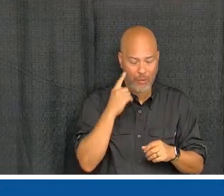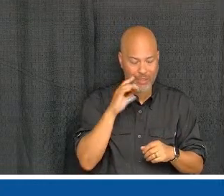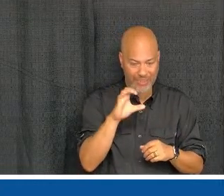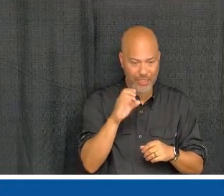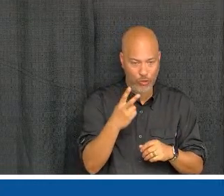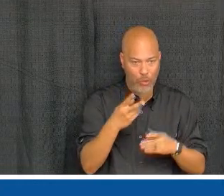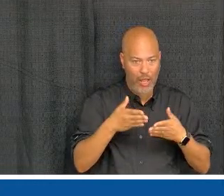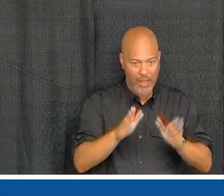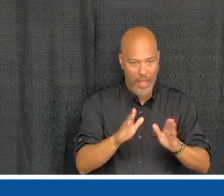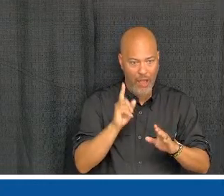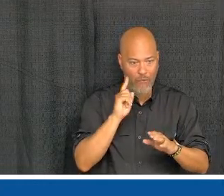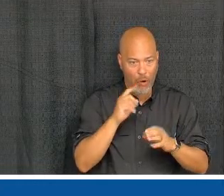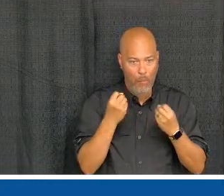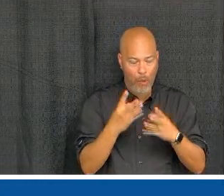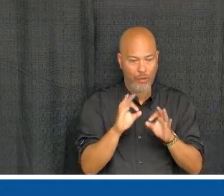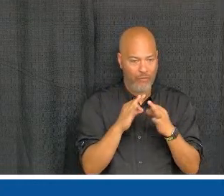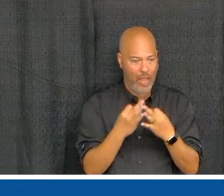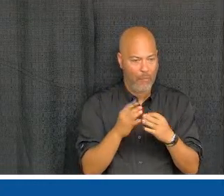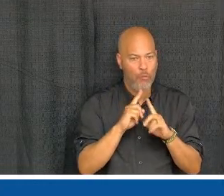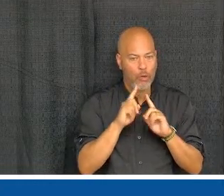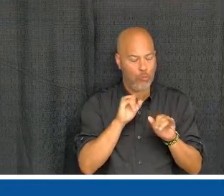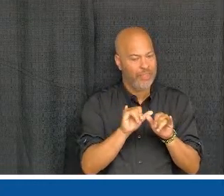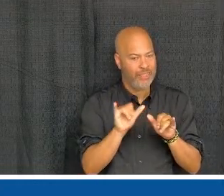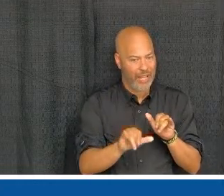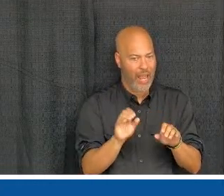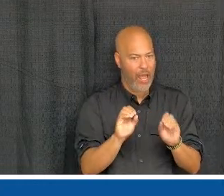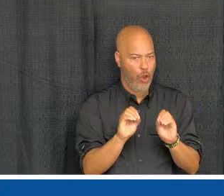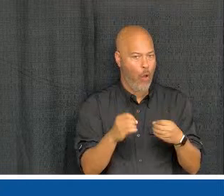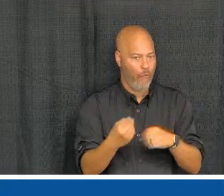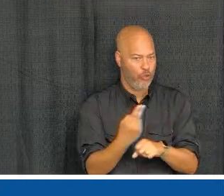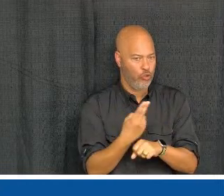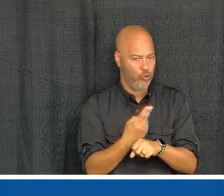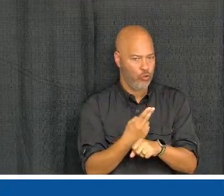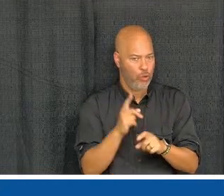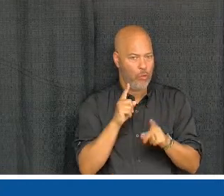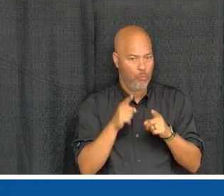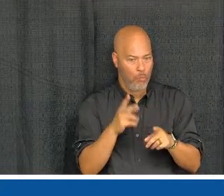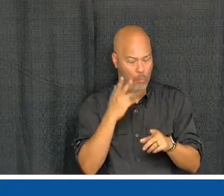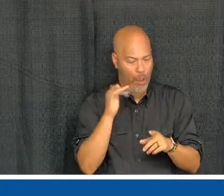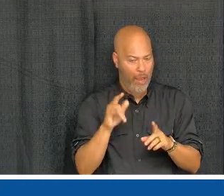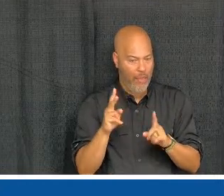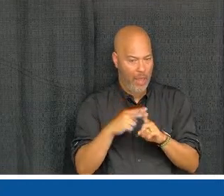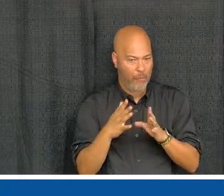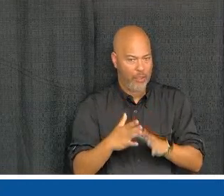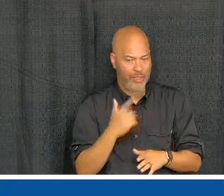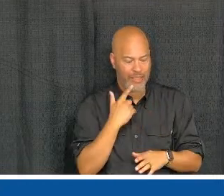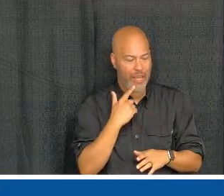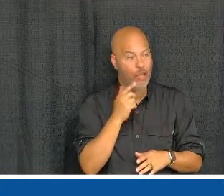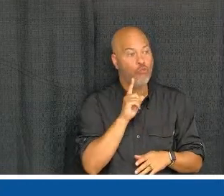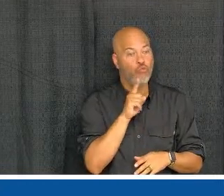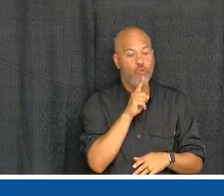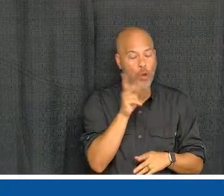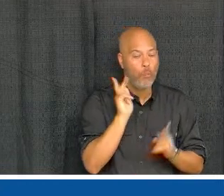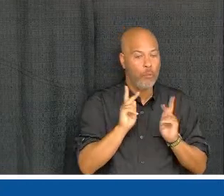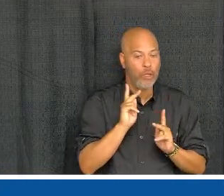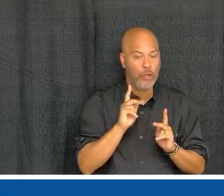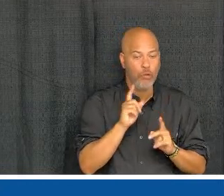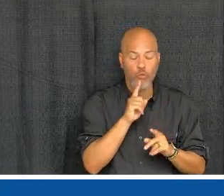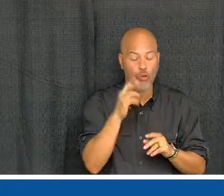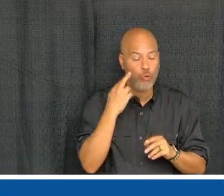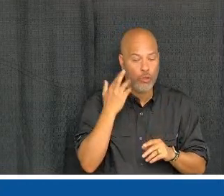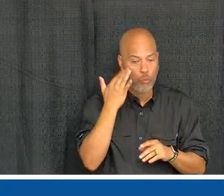does allow for multifamily, but this would stay as a office use per the applicant. The real reason this is being requested